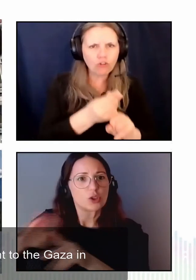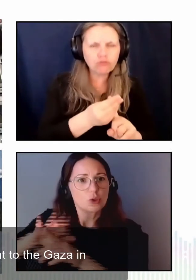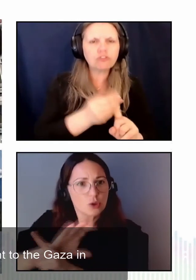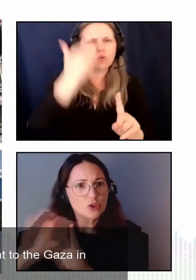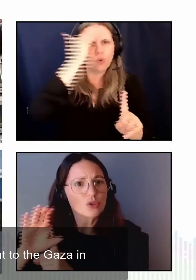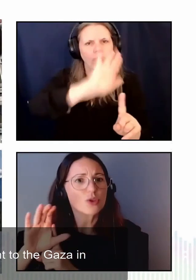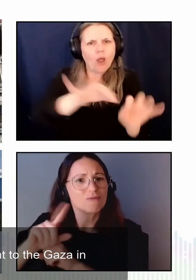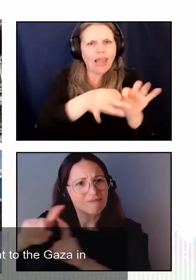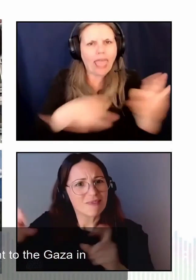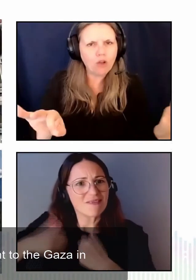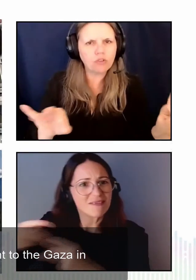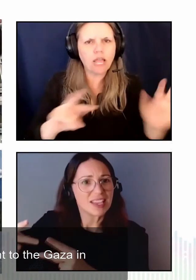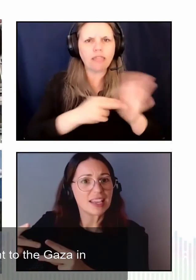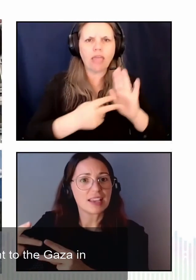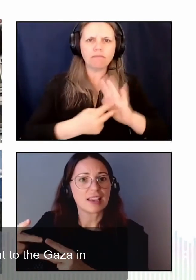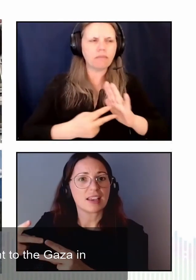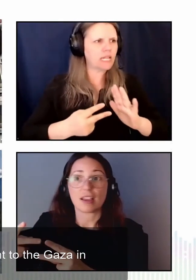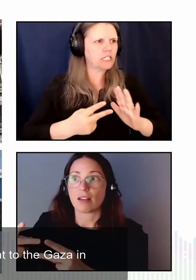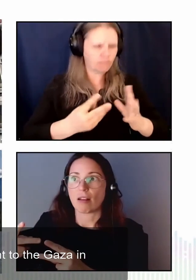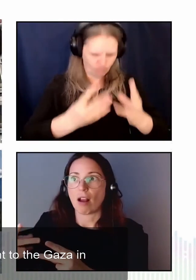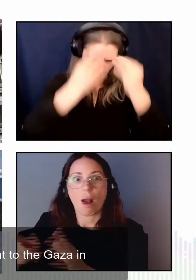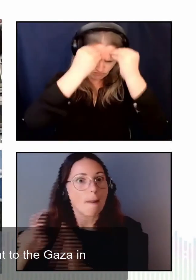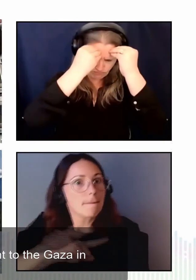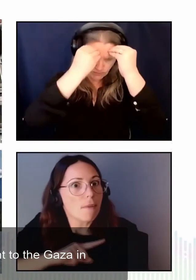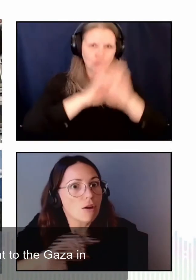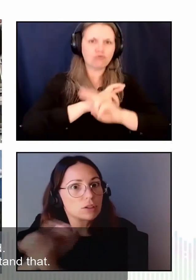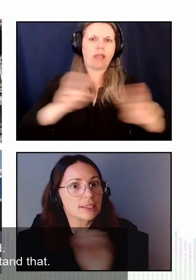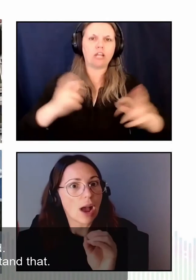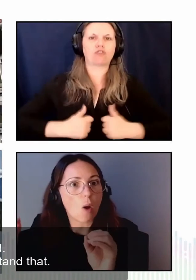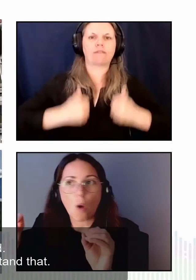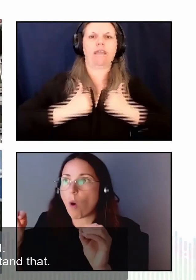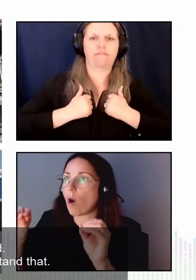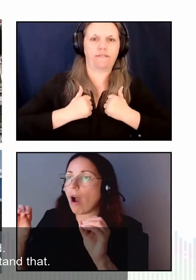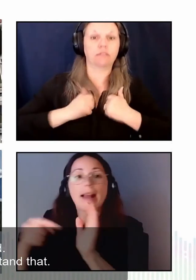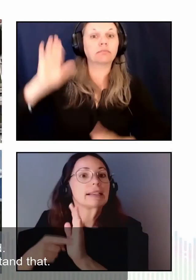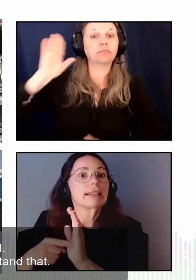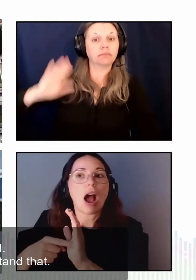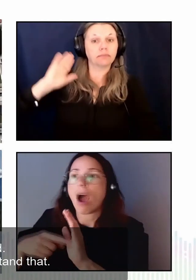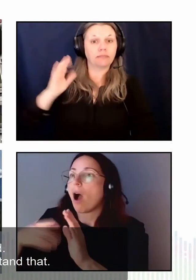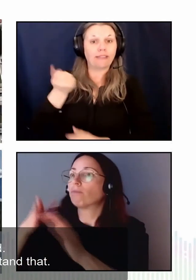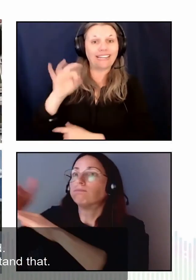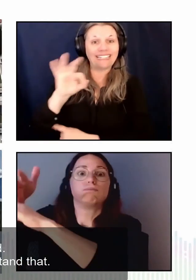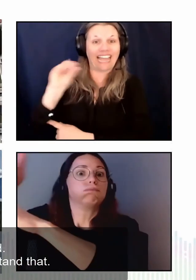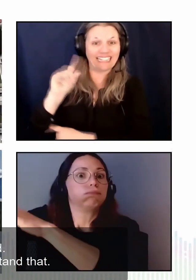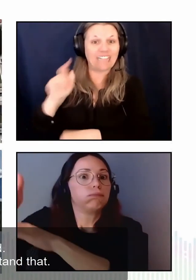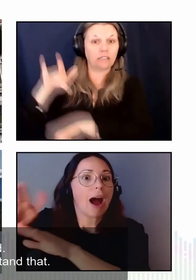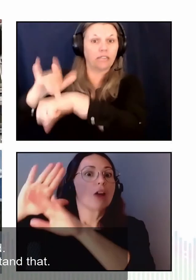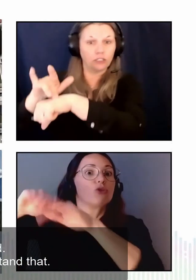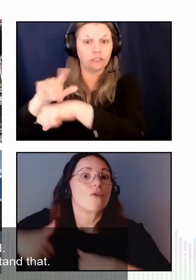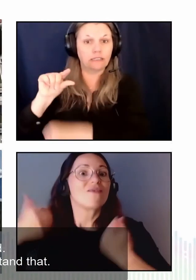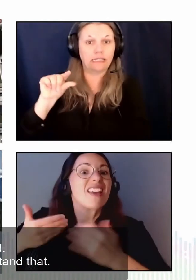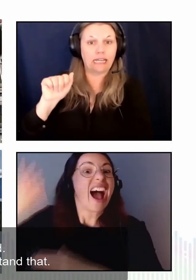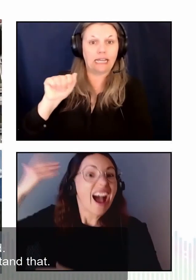can go anywhere and survive. I went to the Gaza in the 1990s when